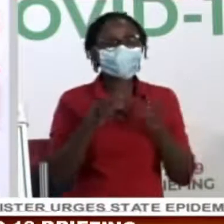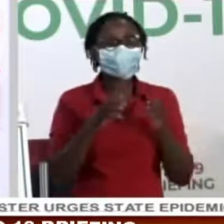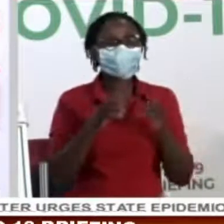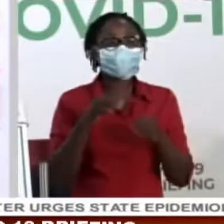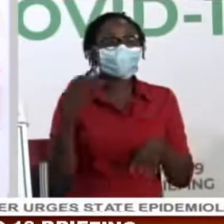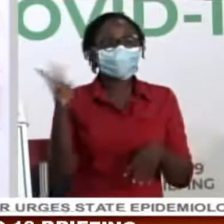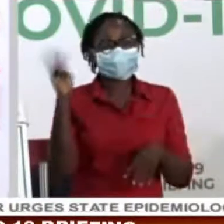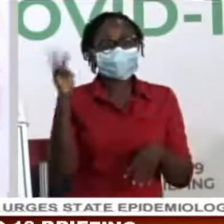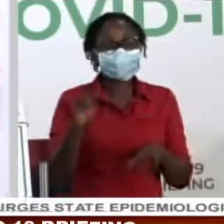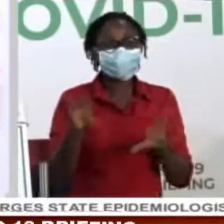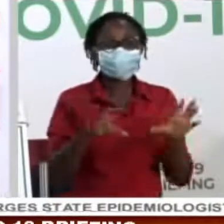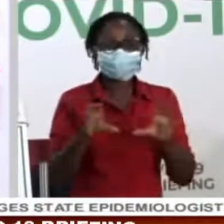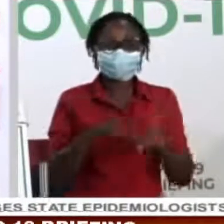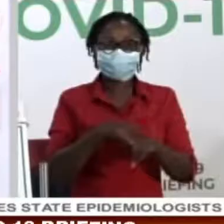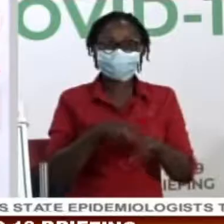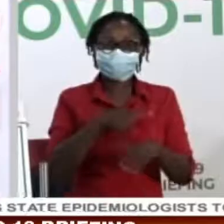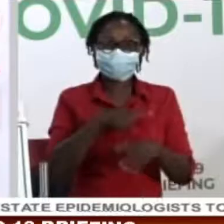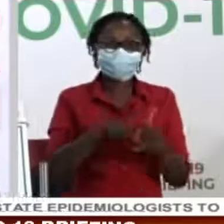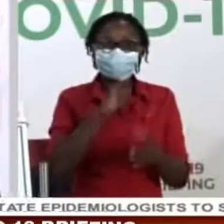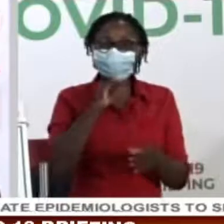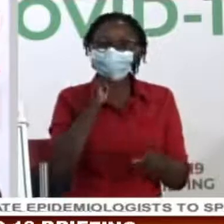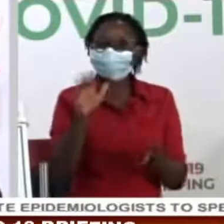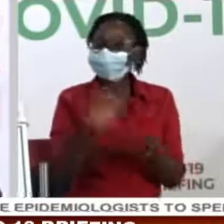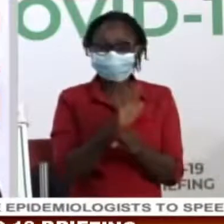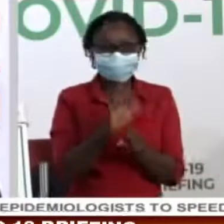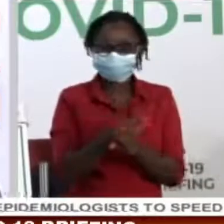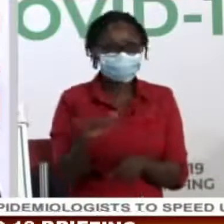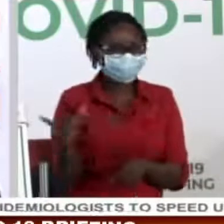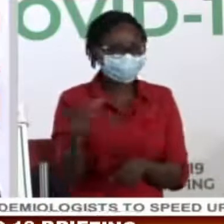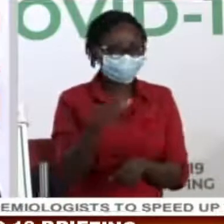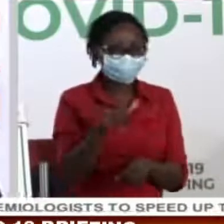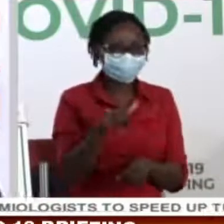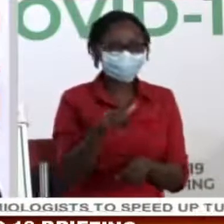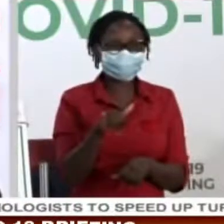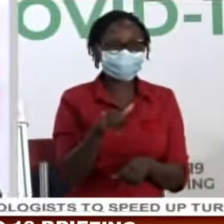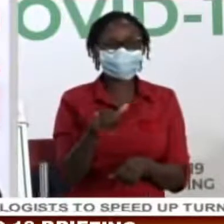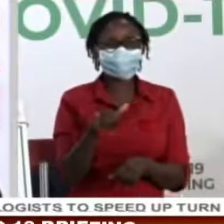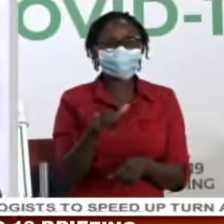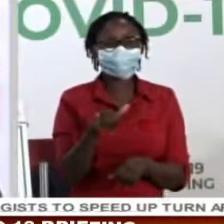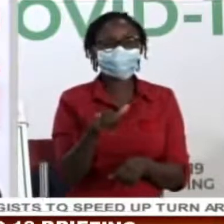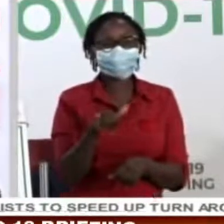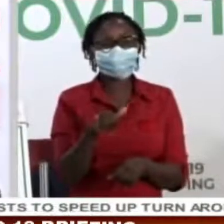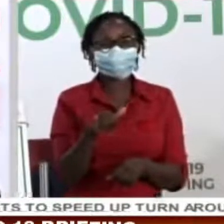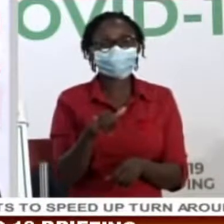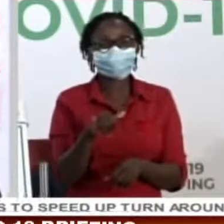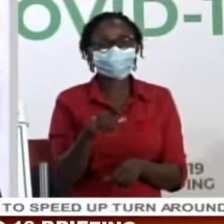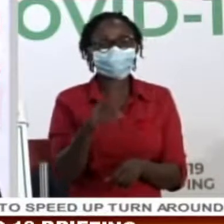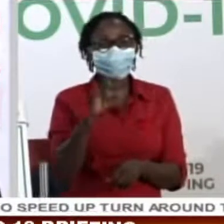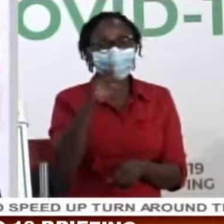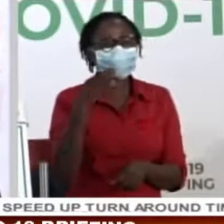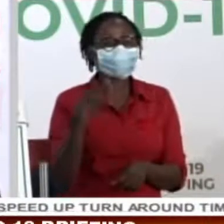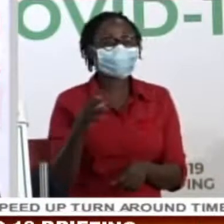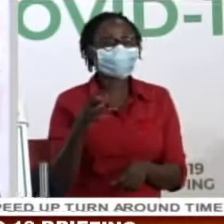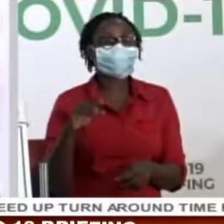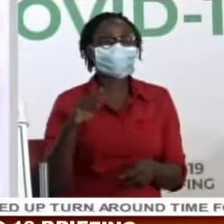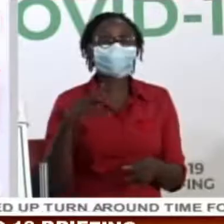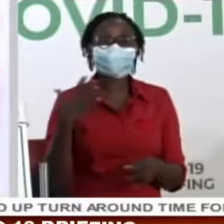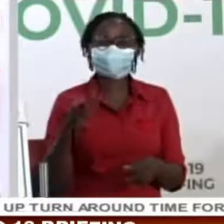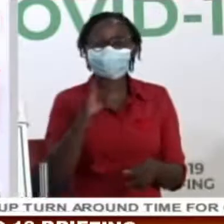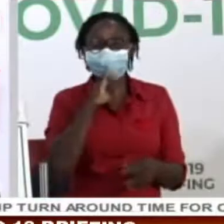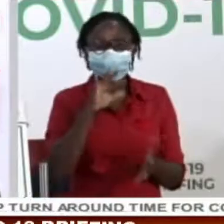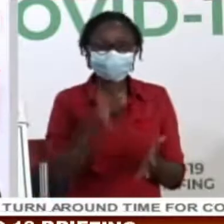day, but this is still insufficient, and it's not widespread. One of the main drivers for this is the